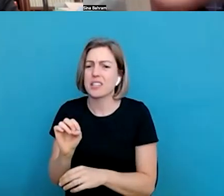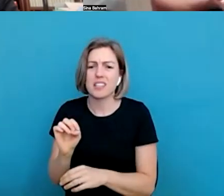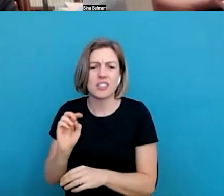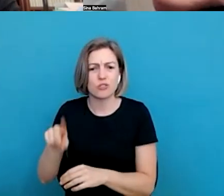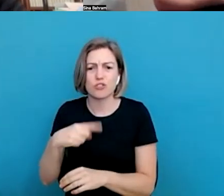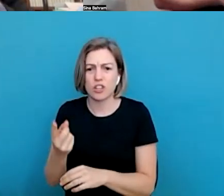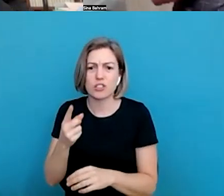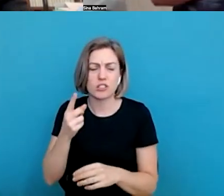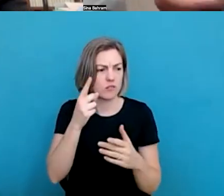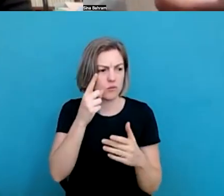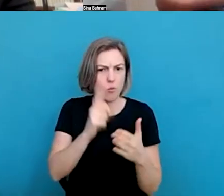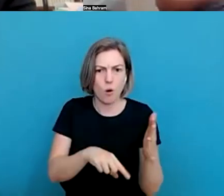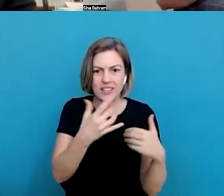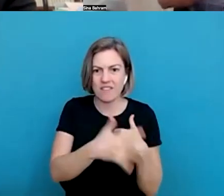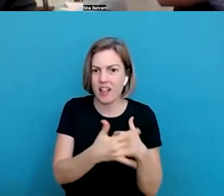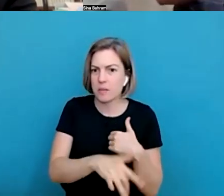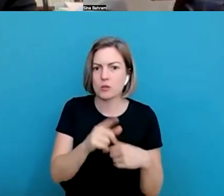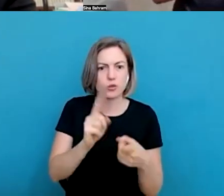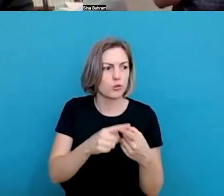is available to, let's say,